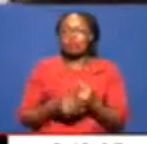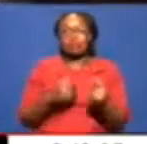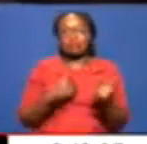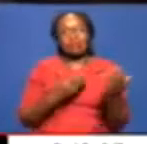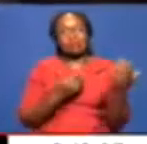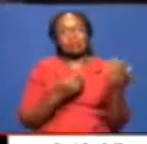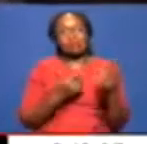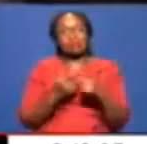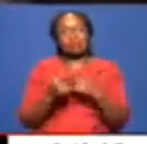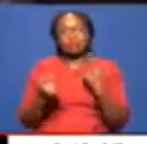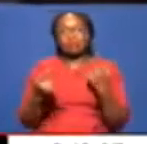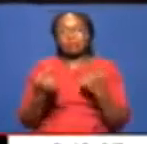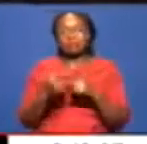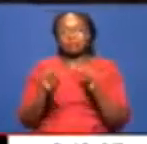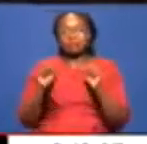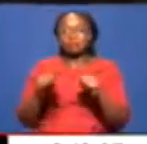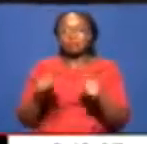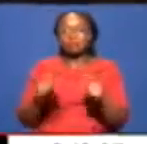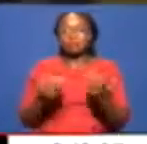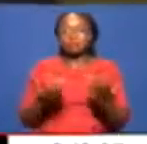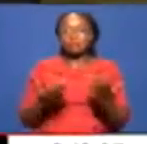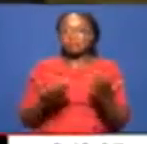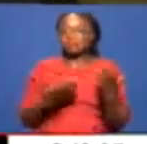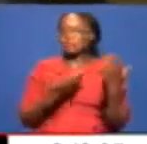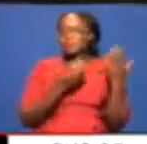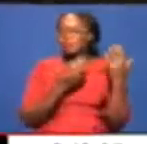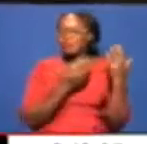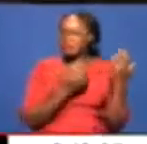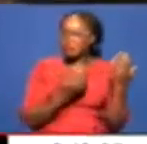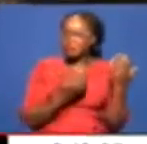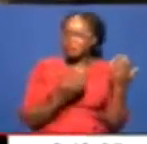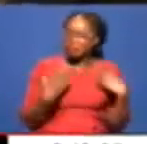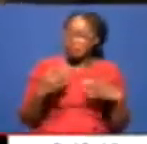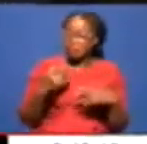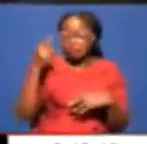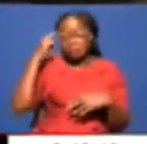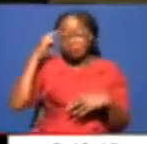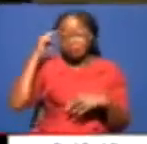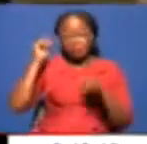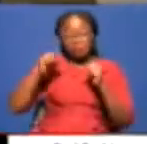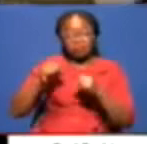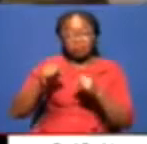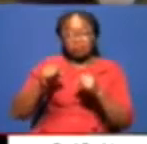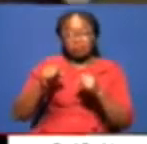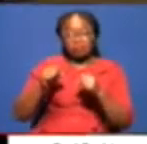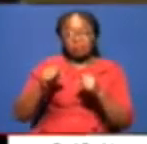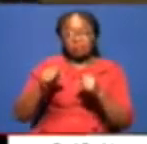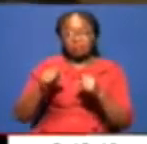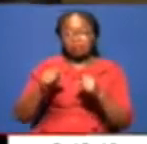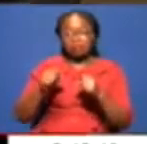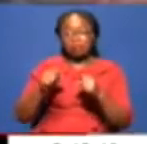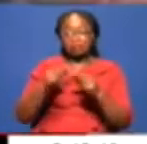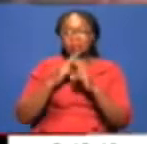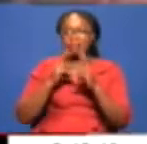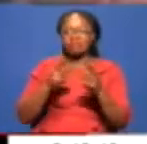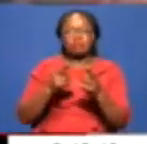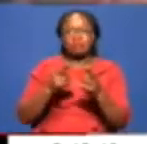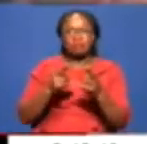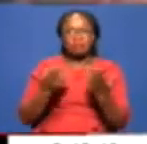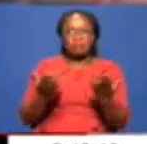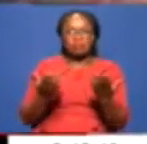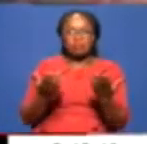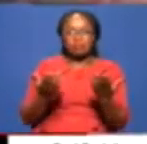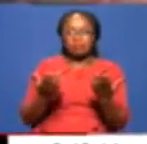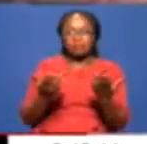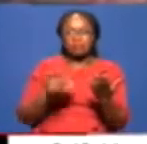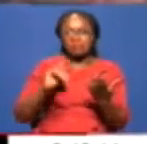it's a possibility, and I hope that if there are people thinking about it, they will think carefully about the consequences of such an action in terms of